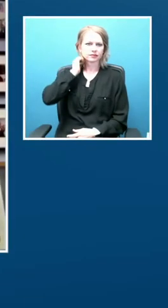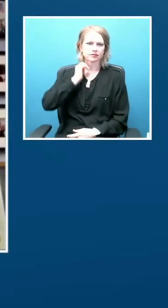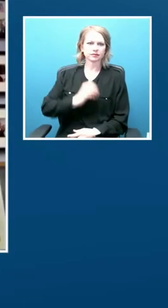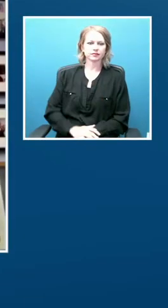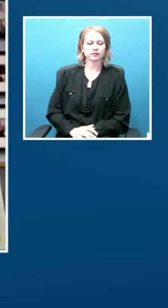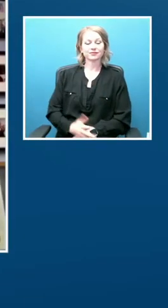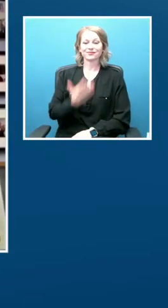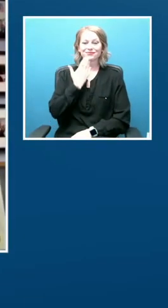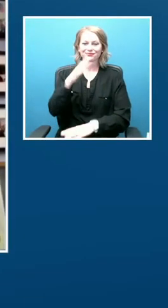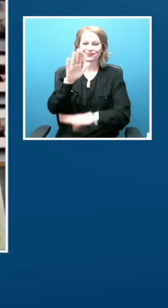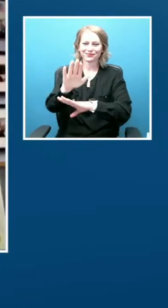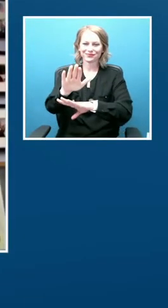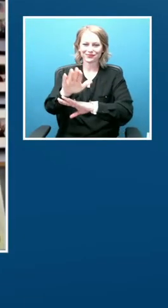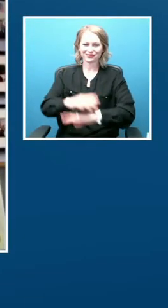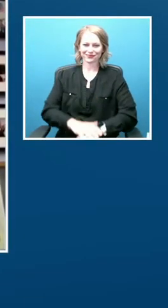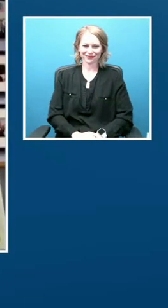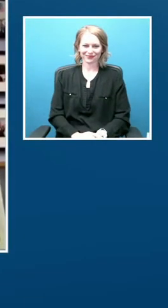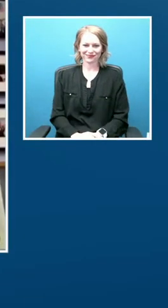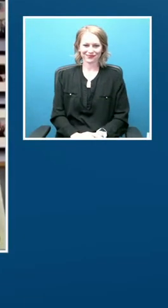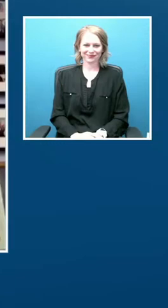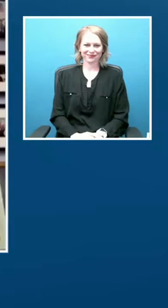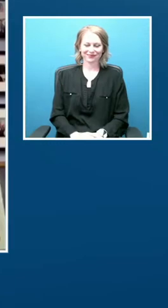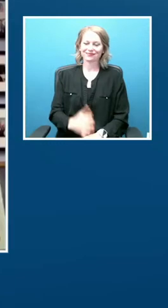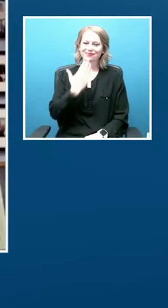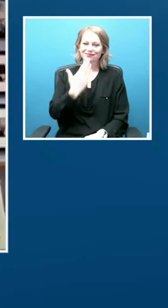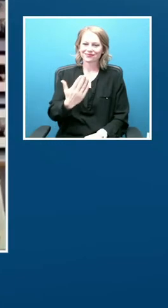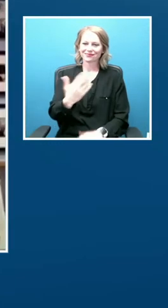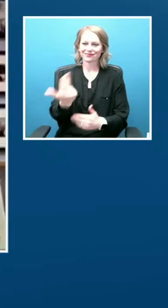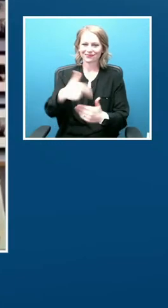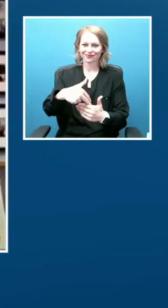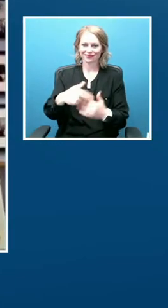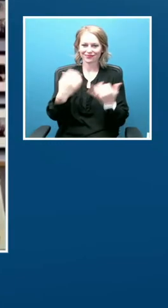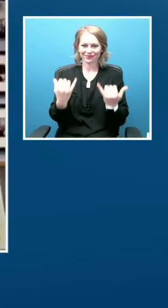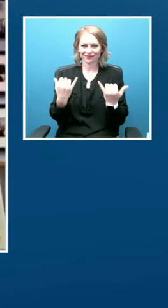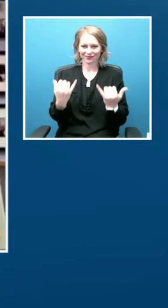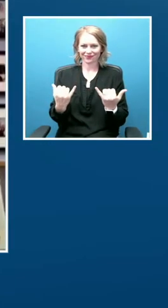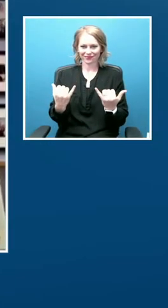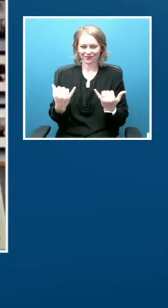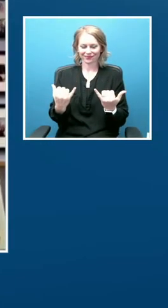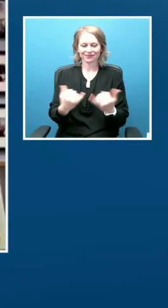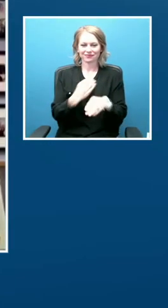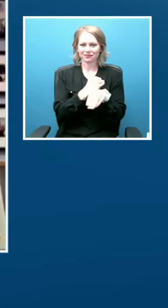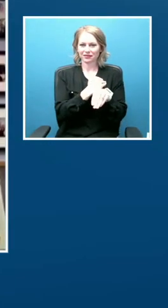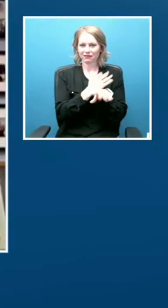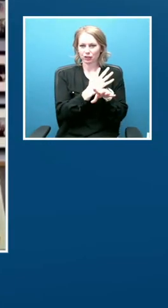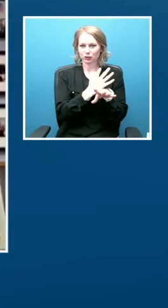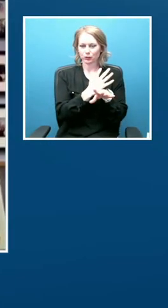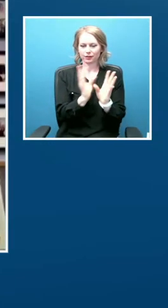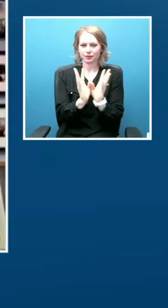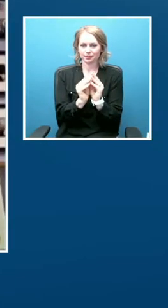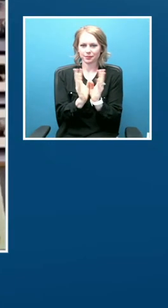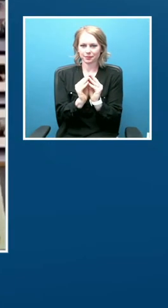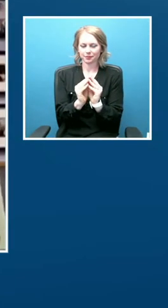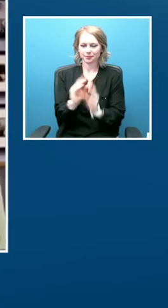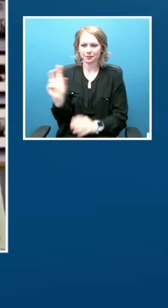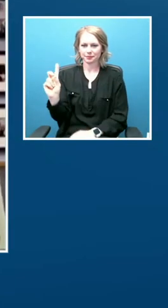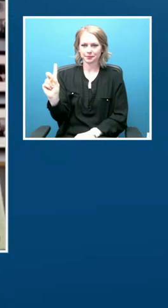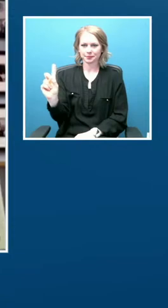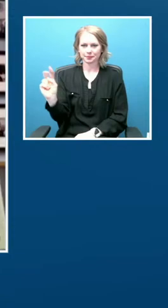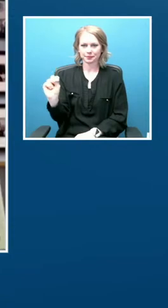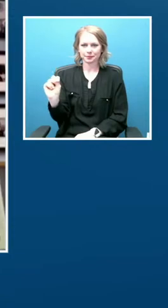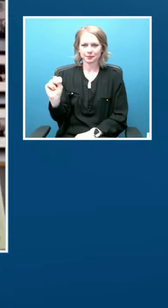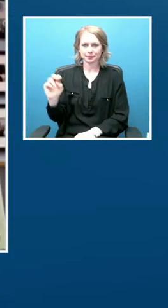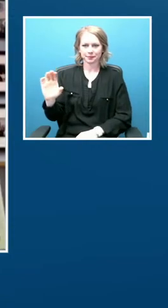Good afternoon, everyone. Thank you for joining us for this virtual meeting of the DNC